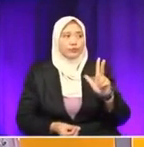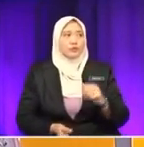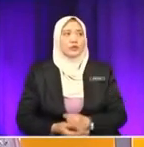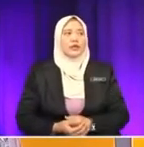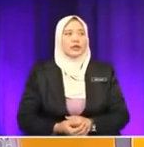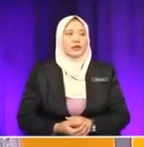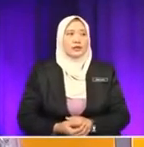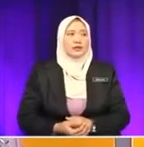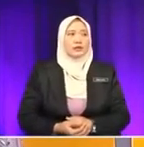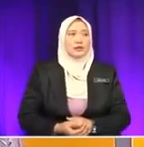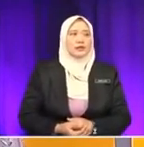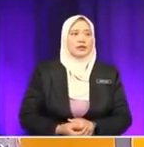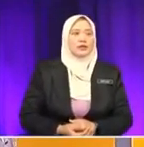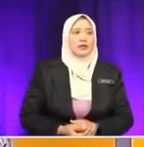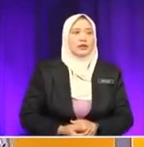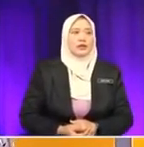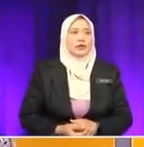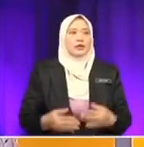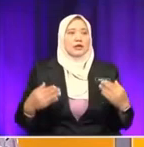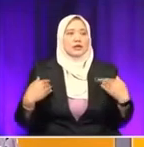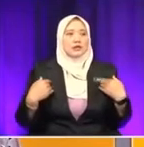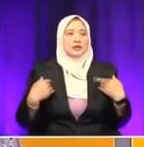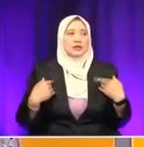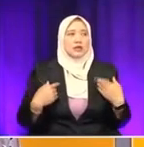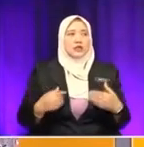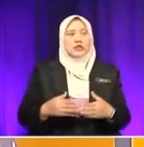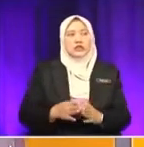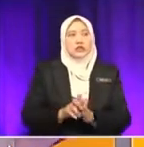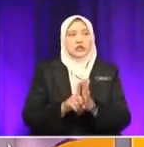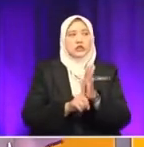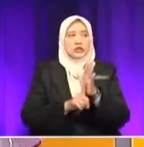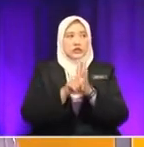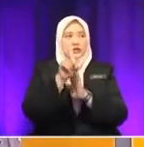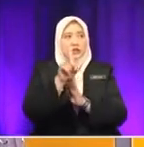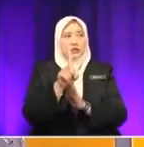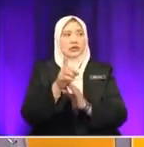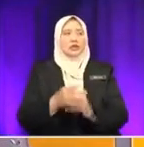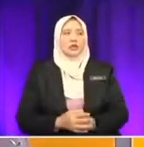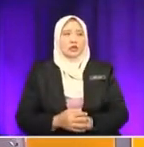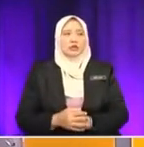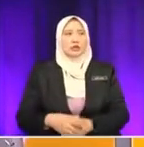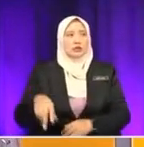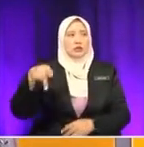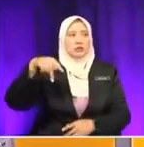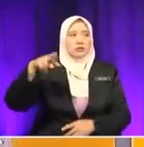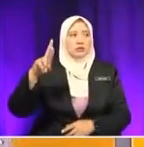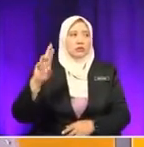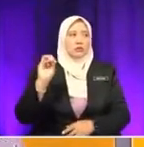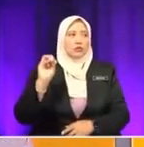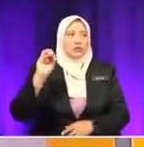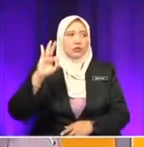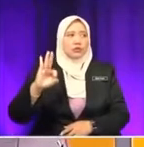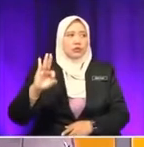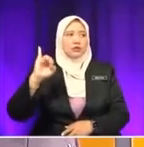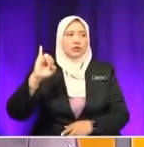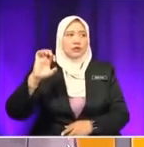to have the difference of high proficiency and low proficiency. Tivia, mm-hmm. just no offense. Okay. I have to